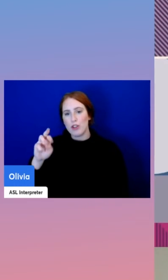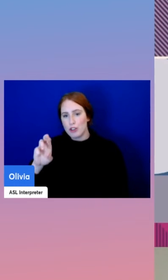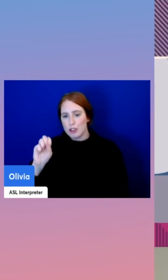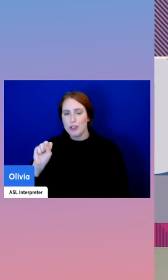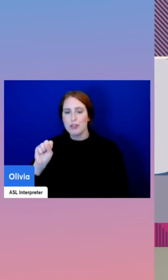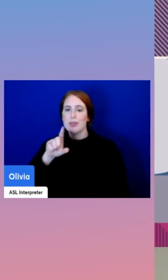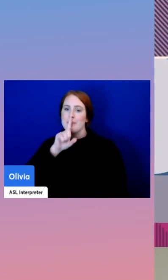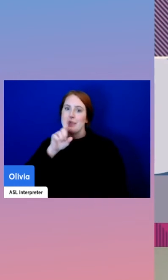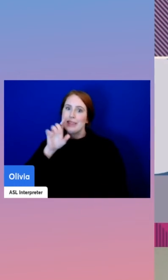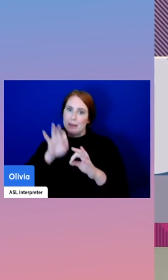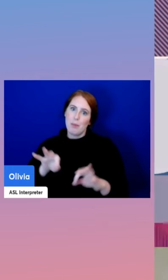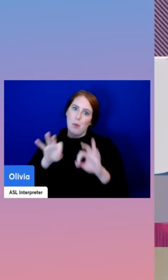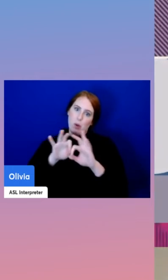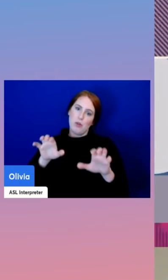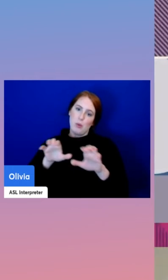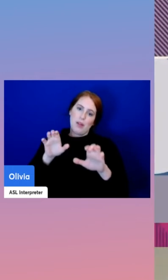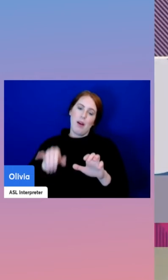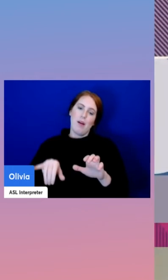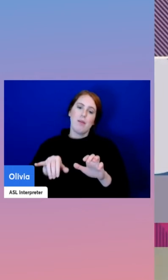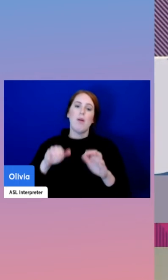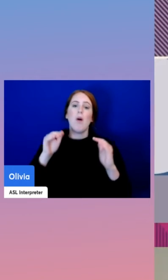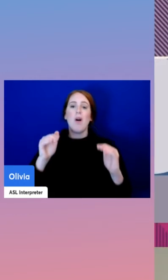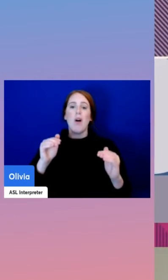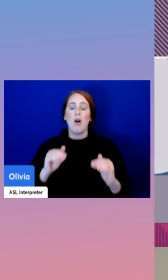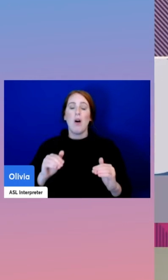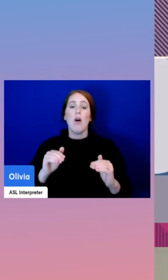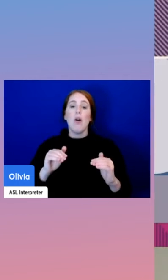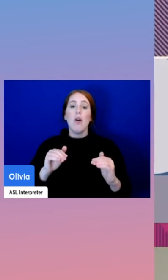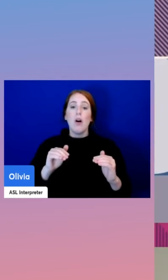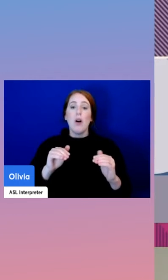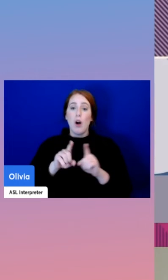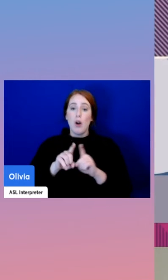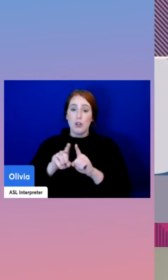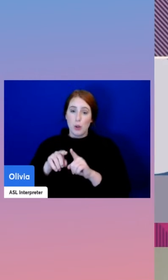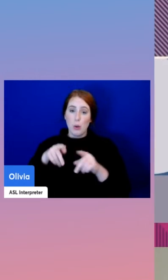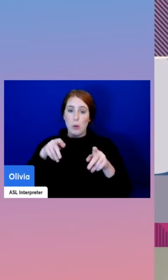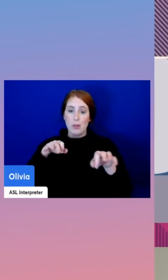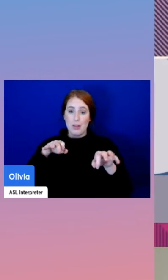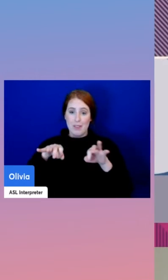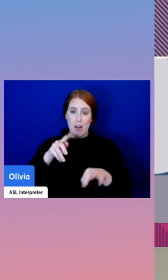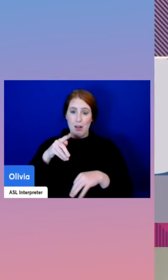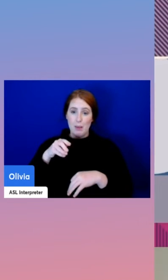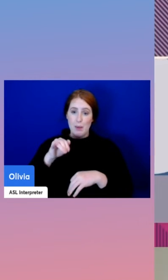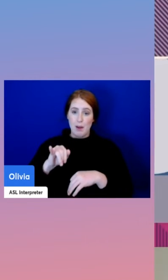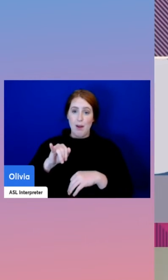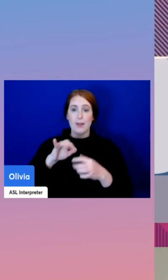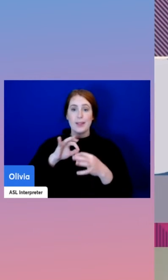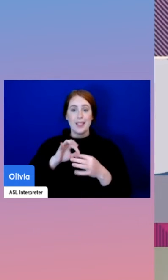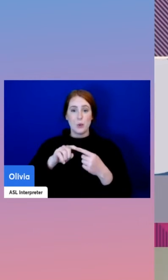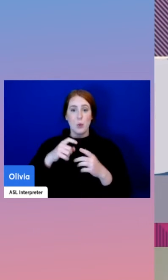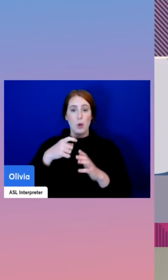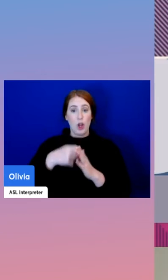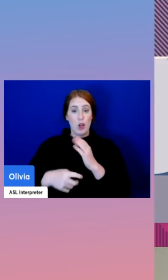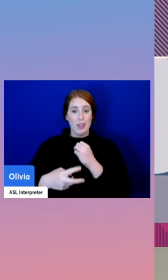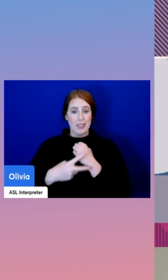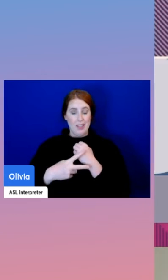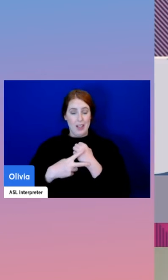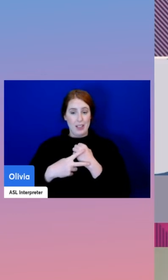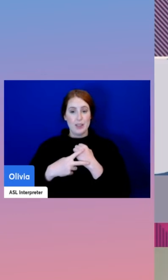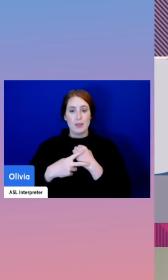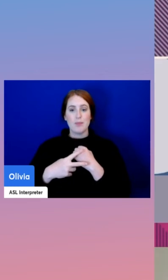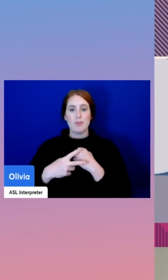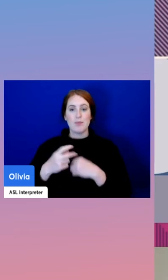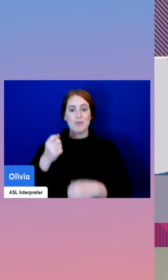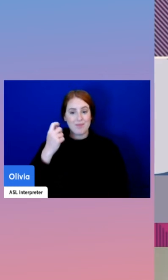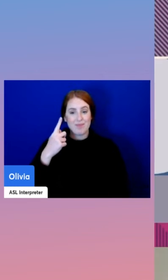then look into defining in terms of cost savings. So as mentioned before, The great thing about sustainable deployments, although it's not